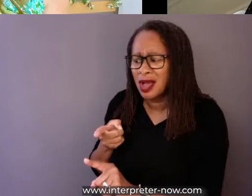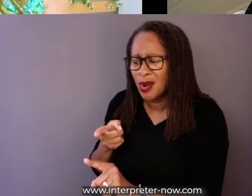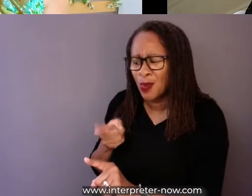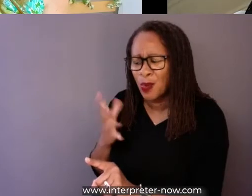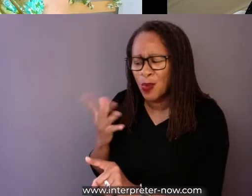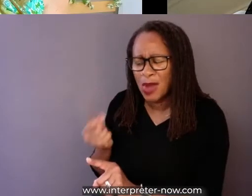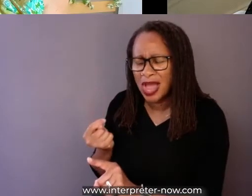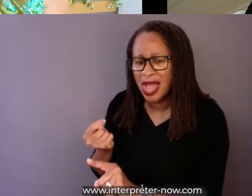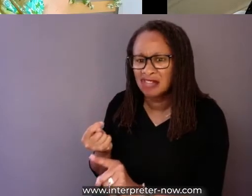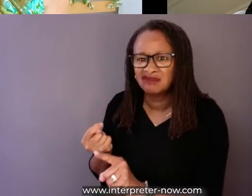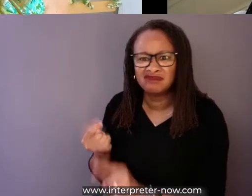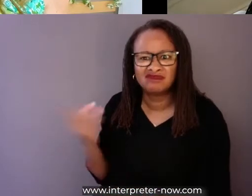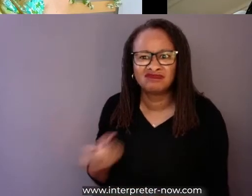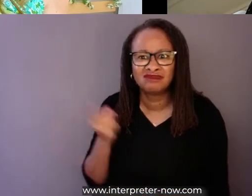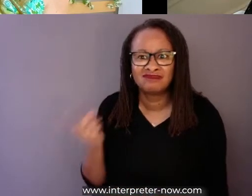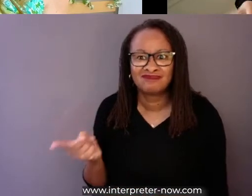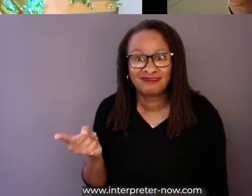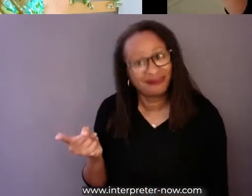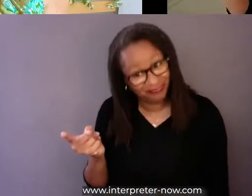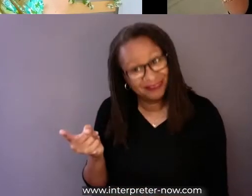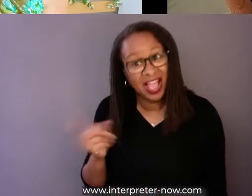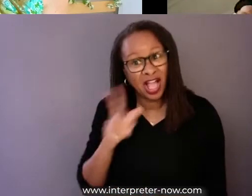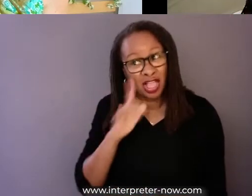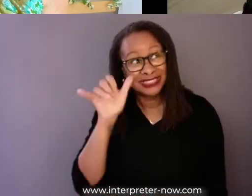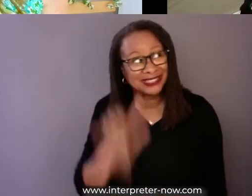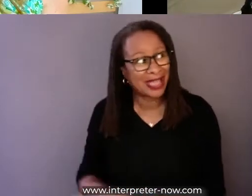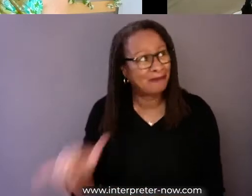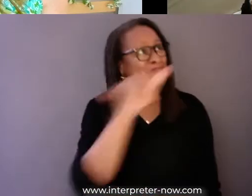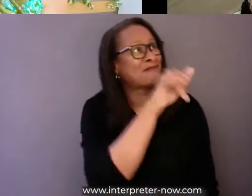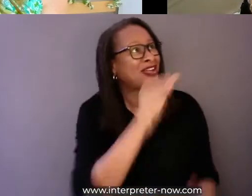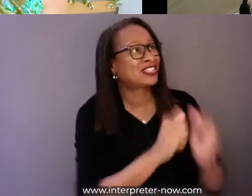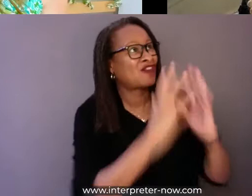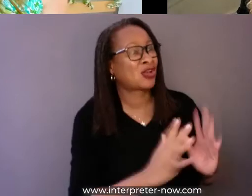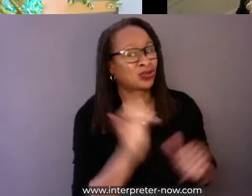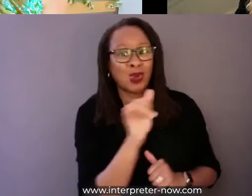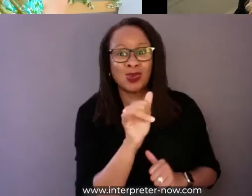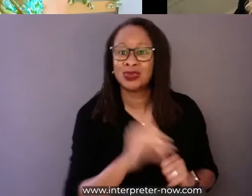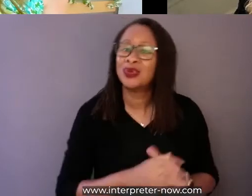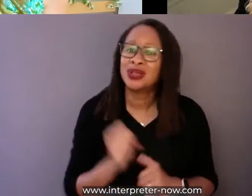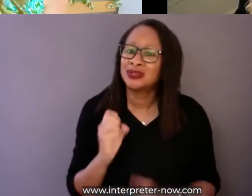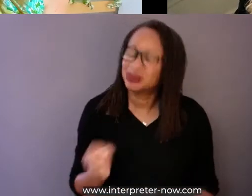well, shoot, dang, that all looks kind of the same too. Yeah. And so